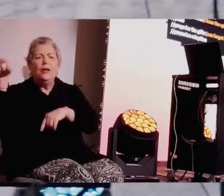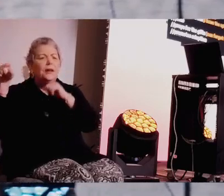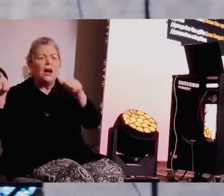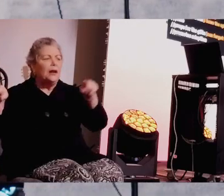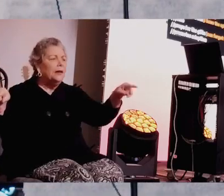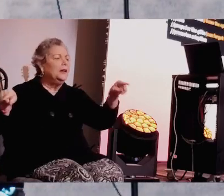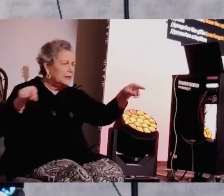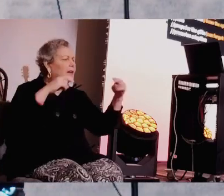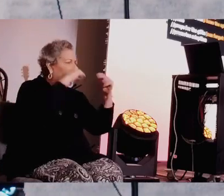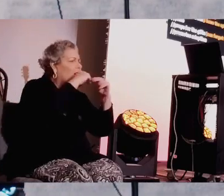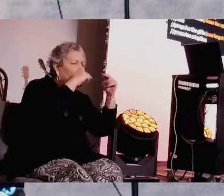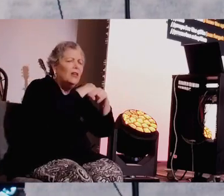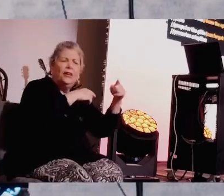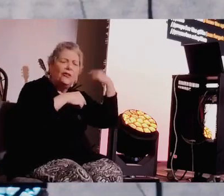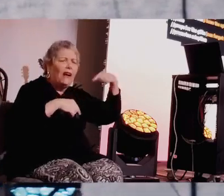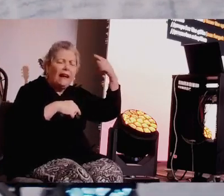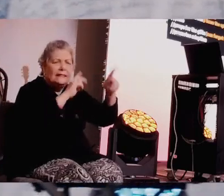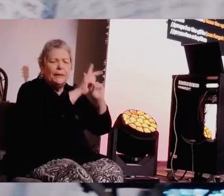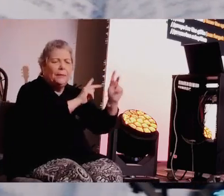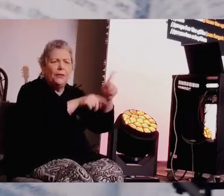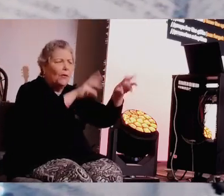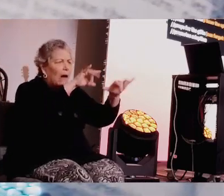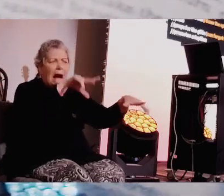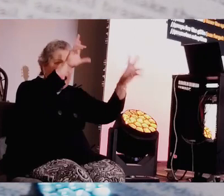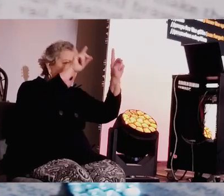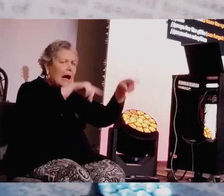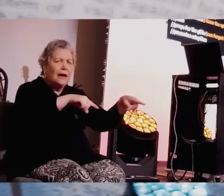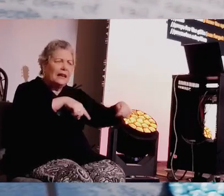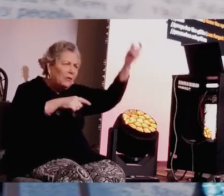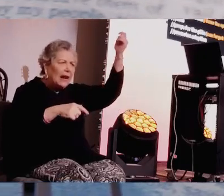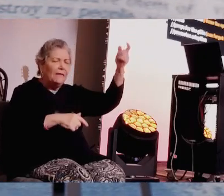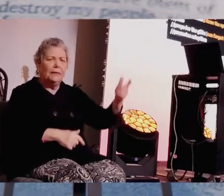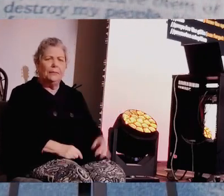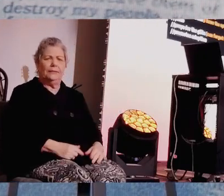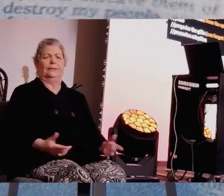Over here, they speak in tongues. They're crazy. They're wild. Get rid of them.